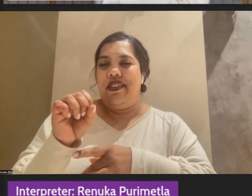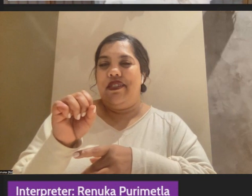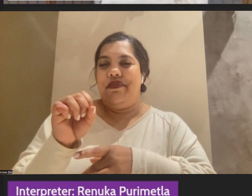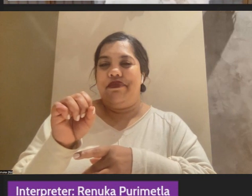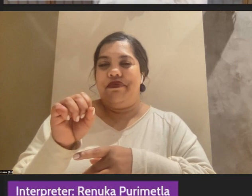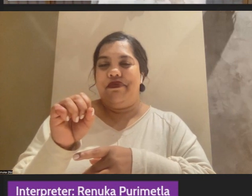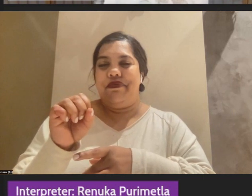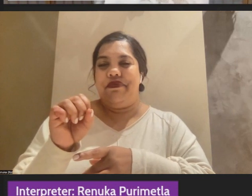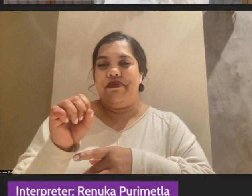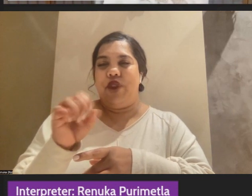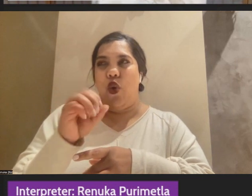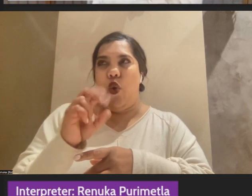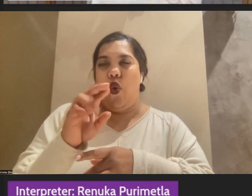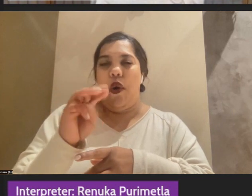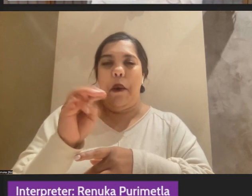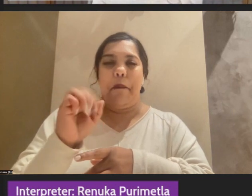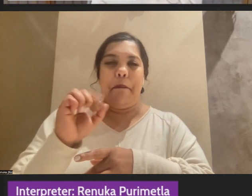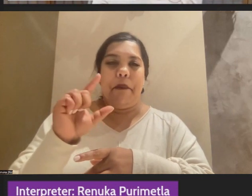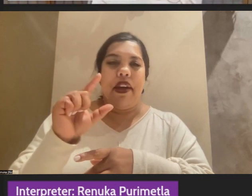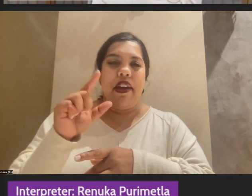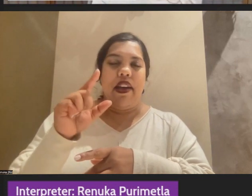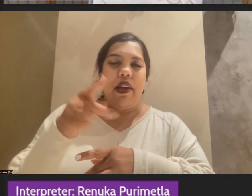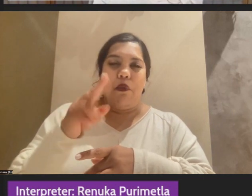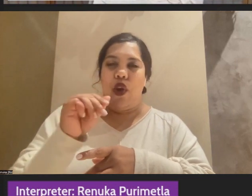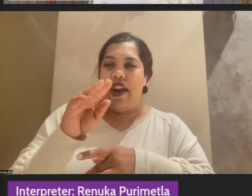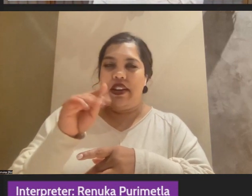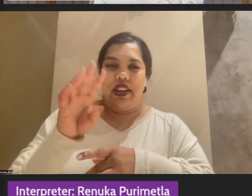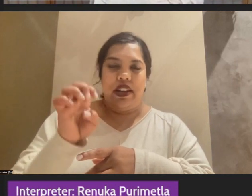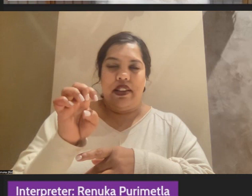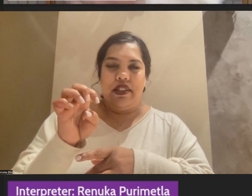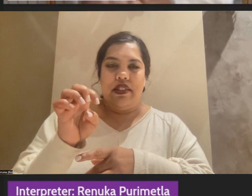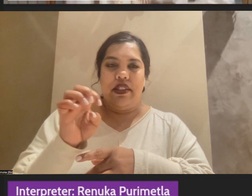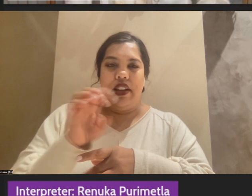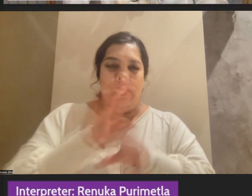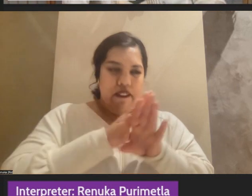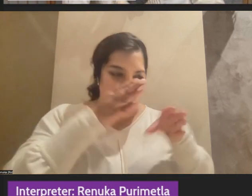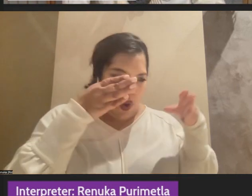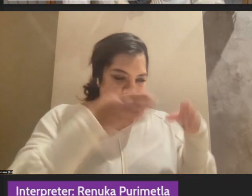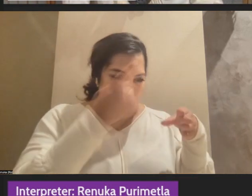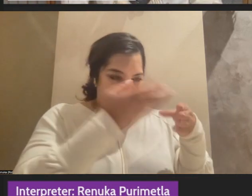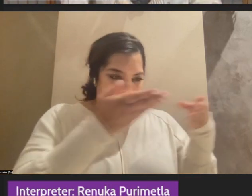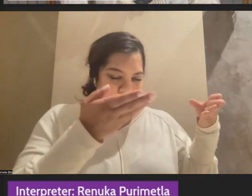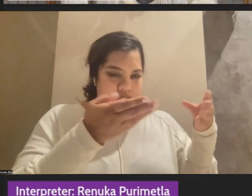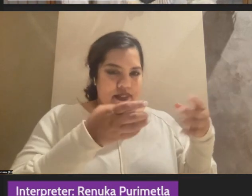focus on one thing and don't address this thing. This would be